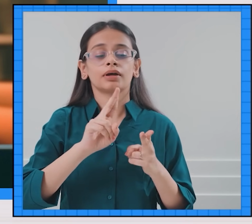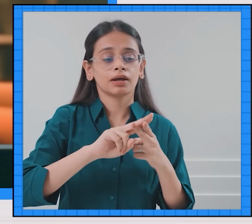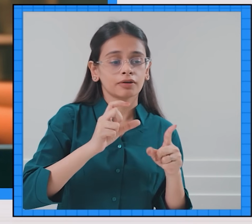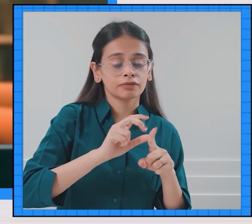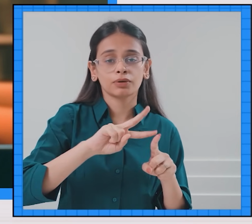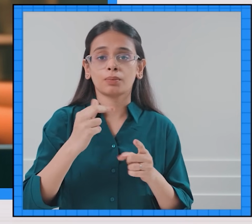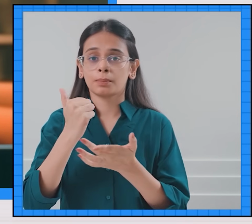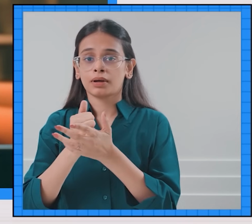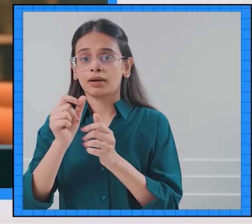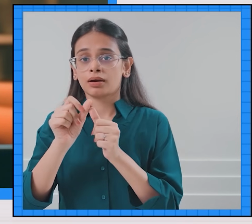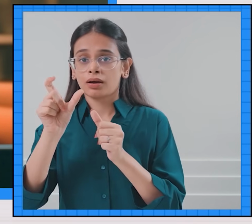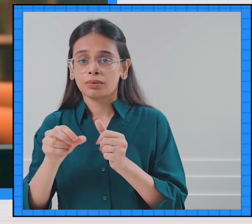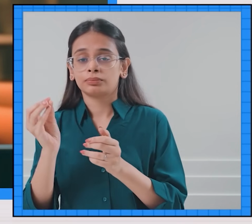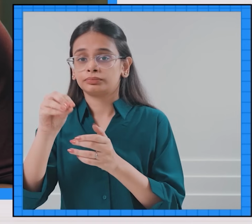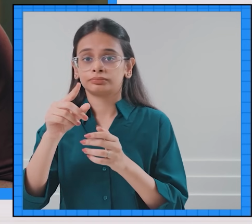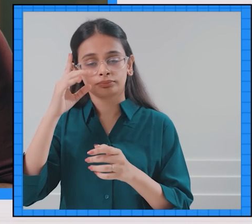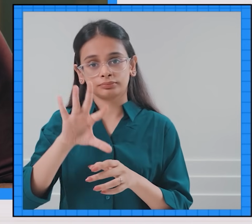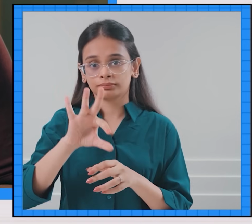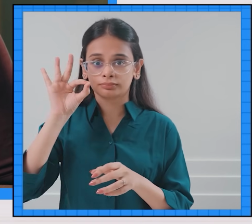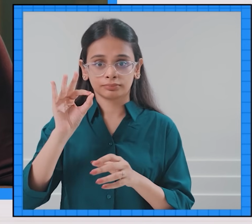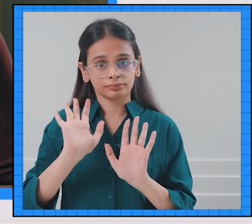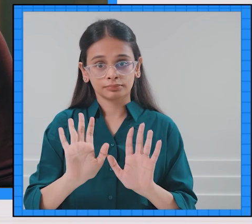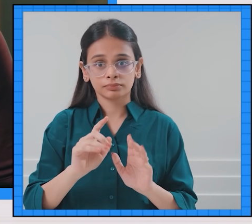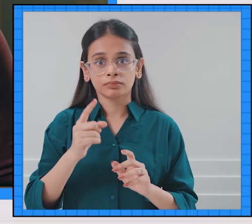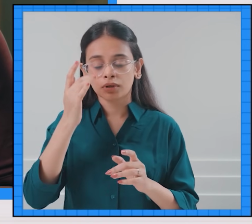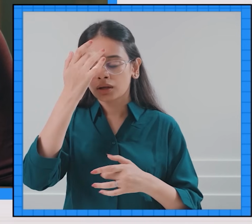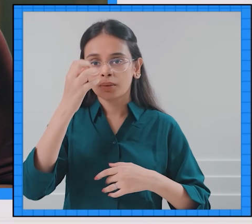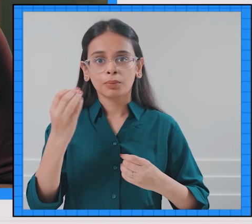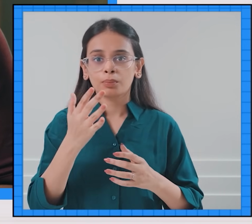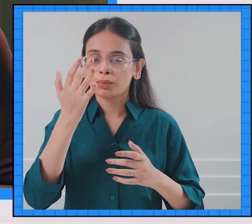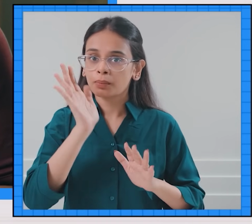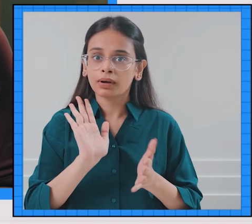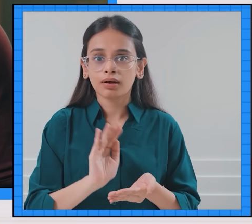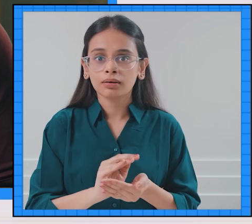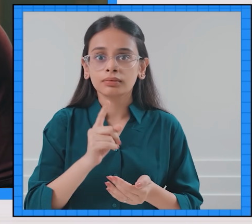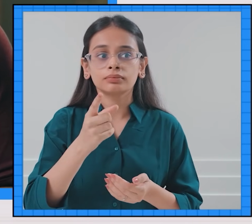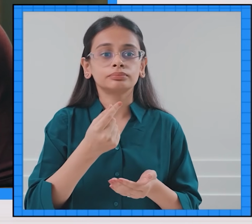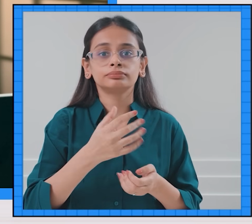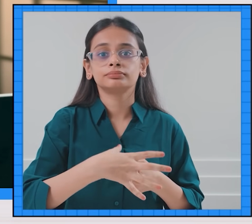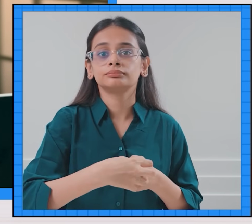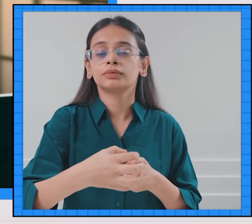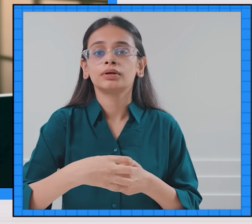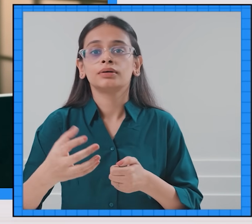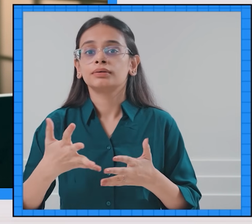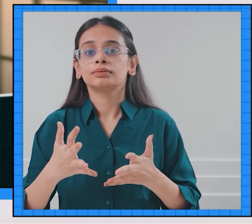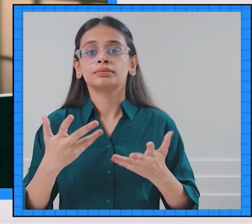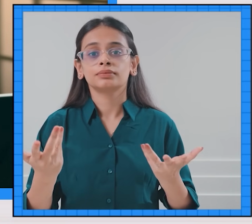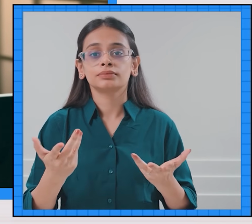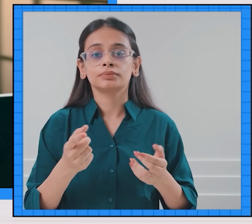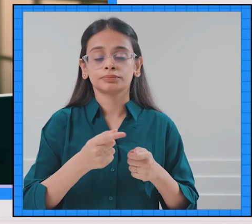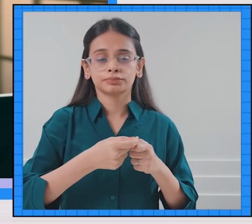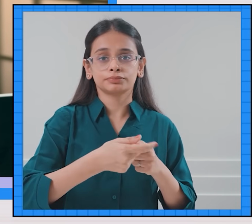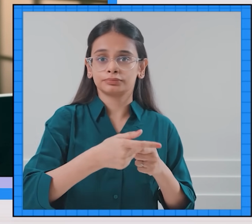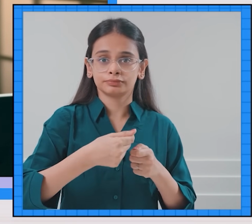funds in it. Maybe a liquid fund. When an emergency strikes, you need access to the funds immediately. But a liquid fund, although